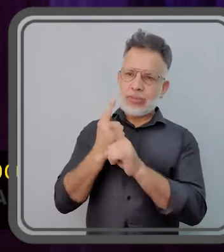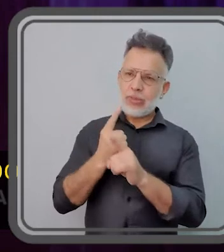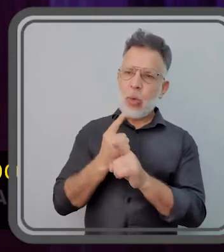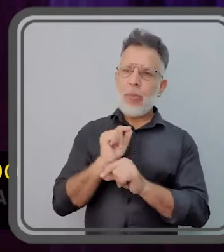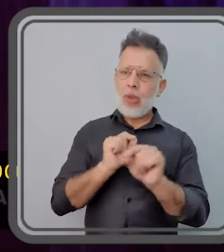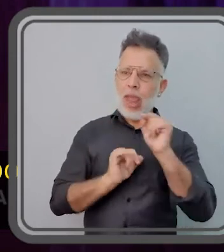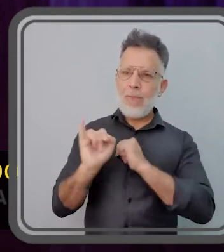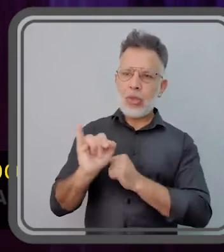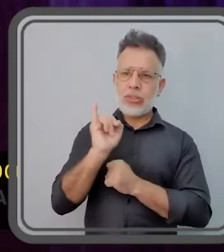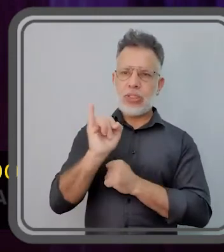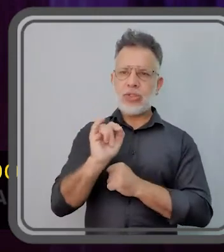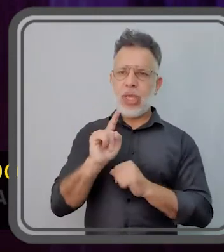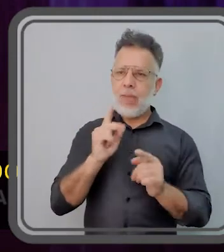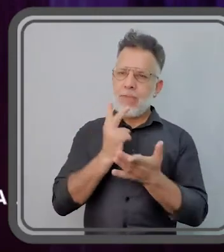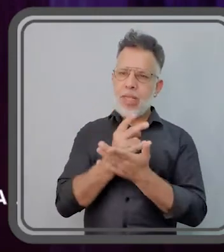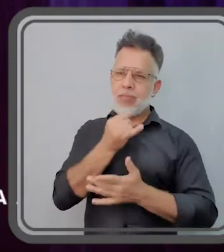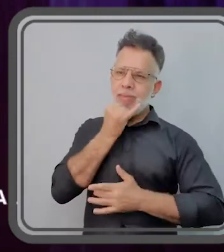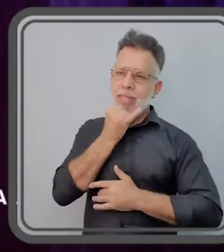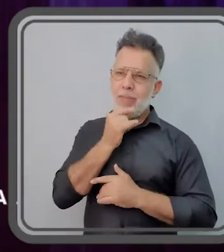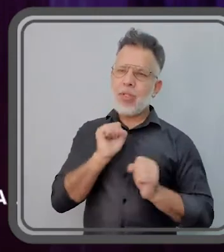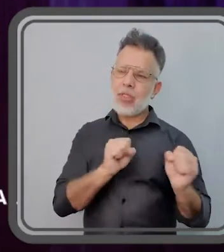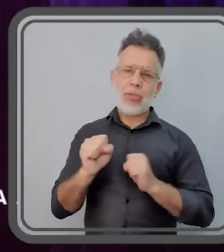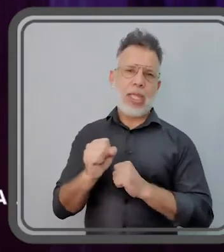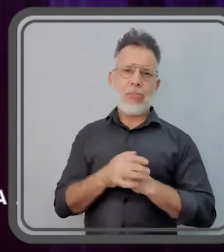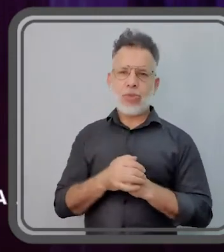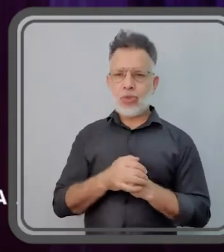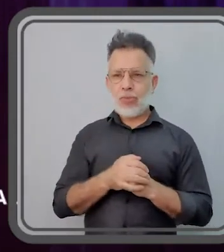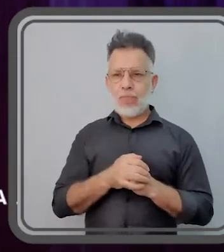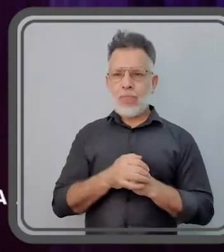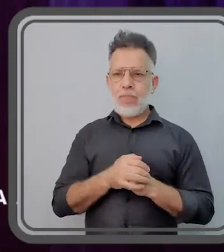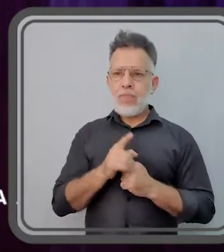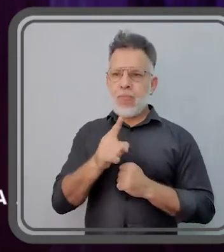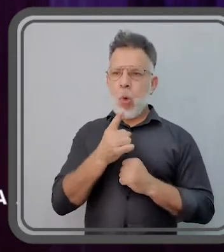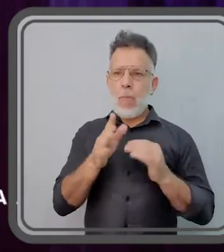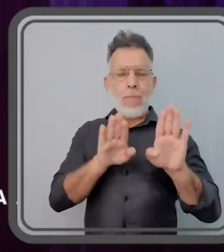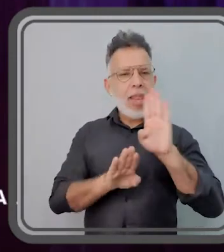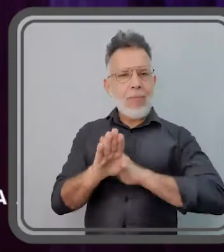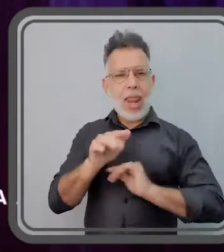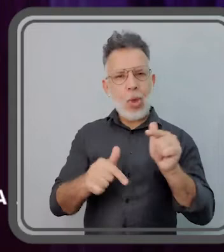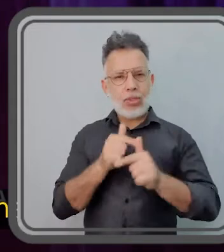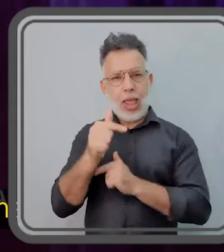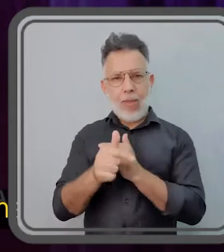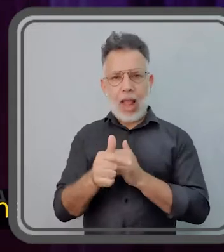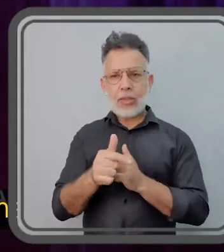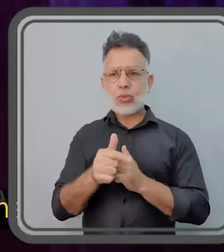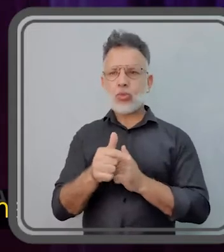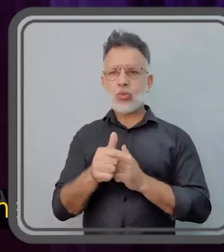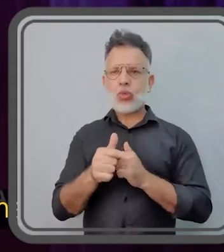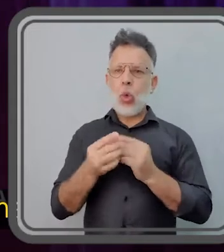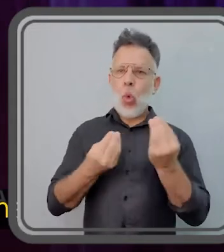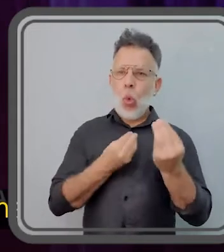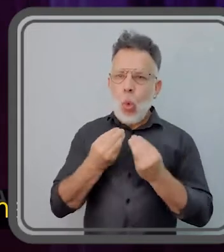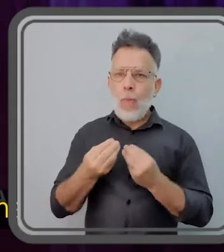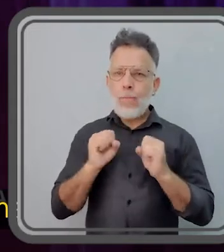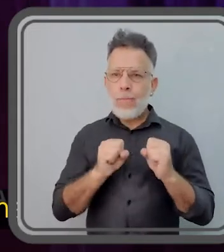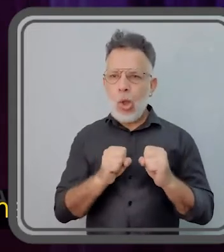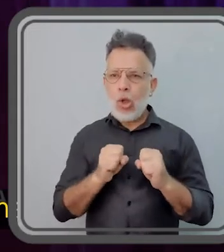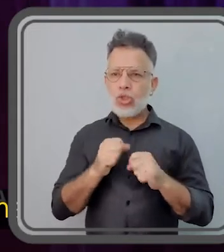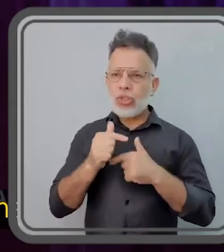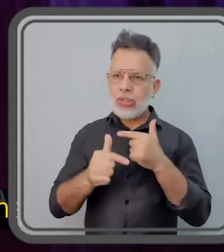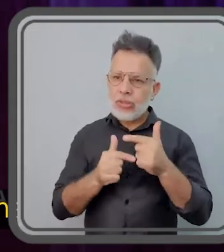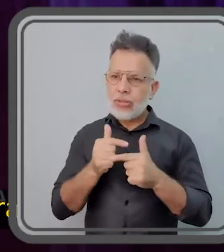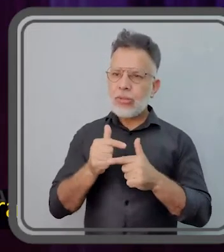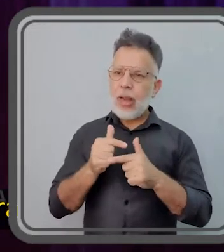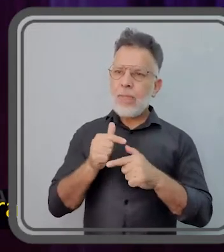Like how you can get training, how can you make yourself for job, how can you enter the job and